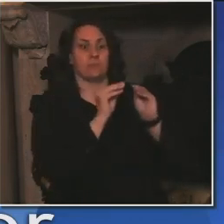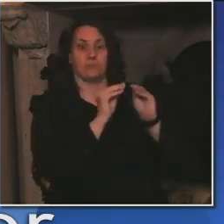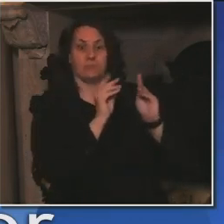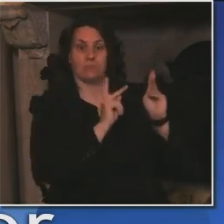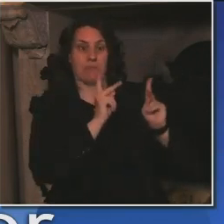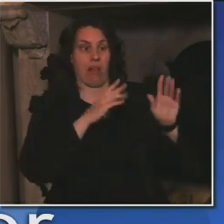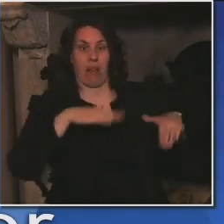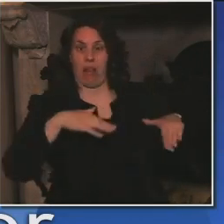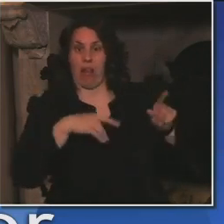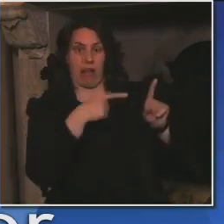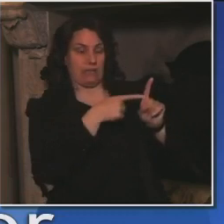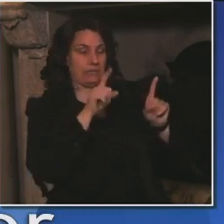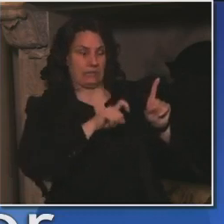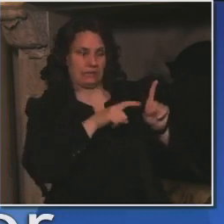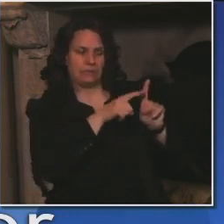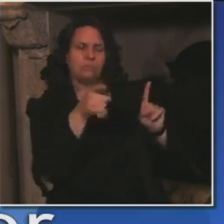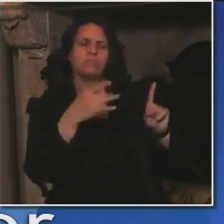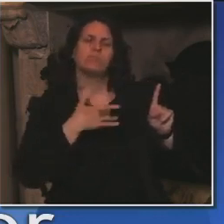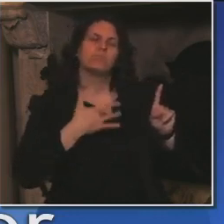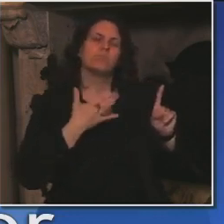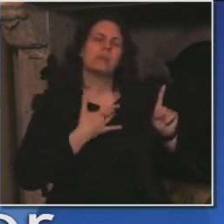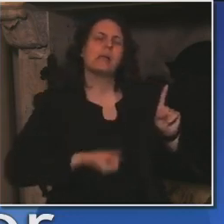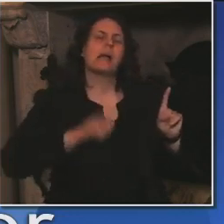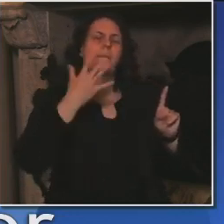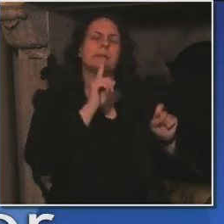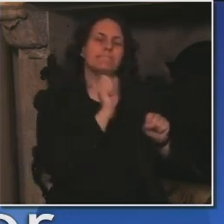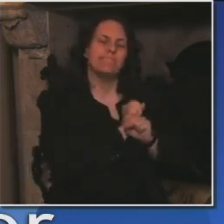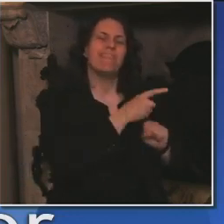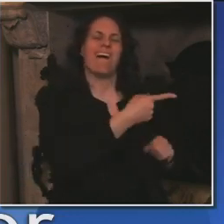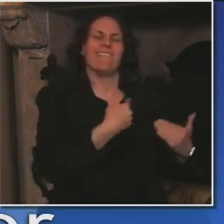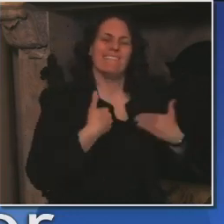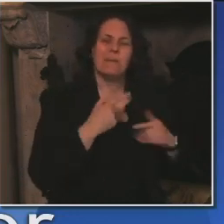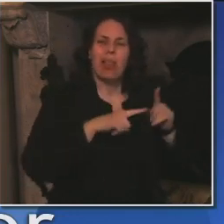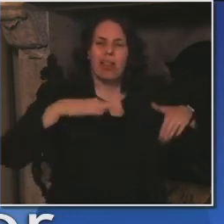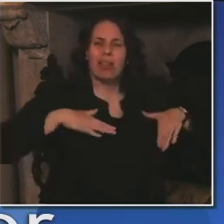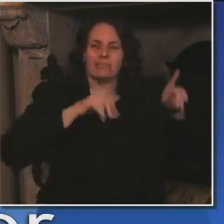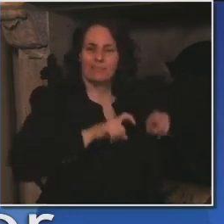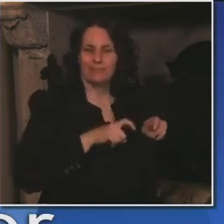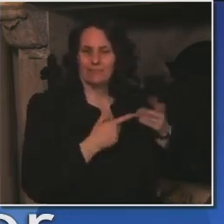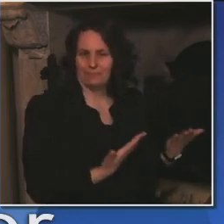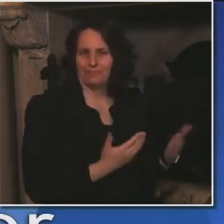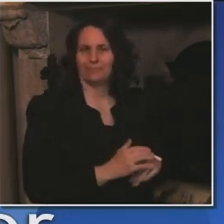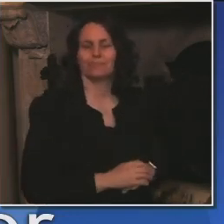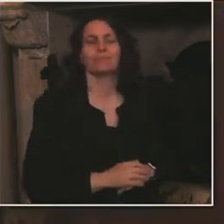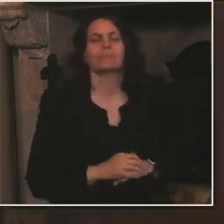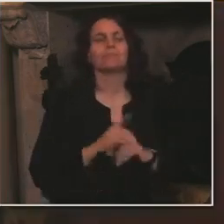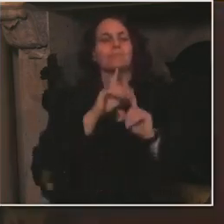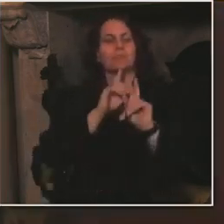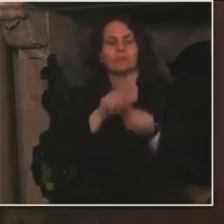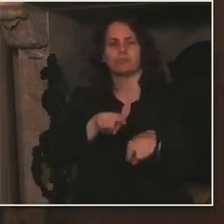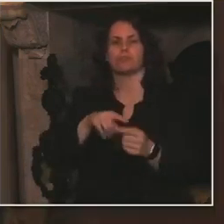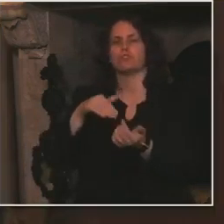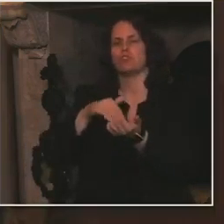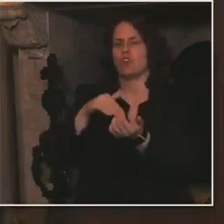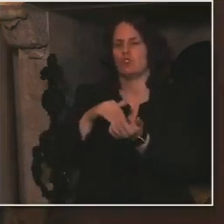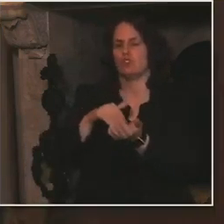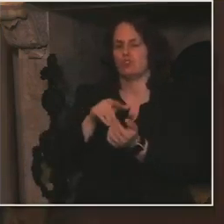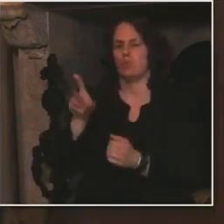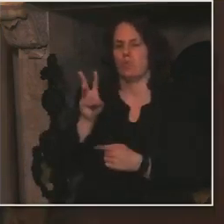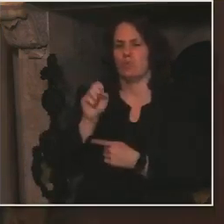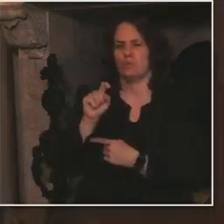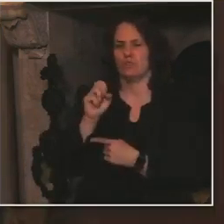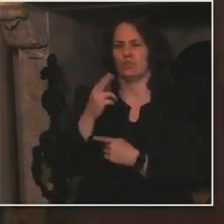identify non-symptomatic cases? Thank you. Yeah, this is Ryan Westergaard. I can take those questions. The first one is